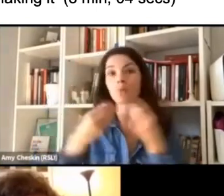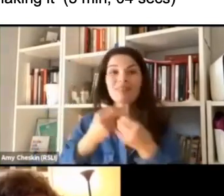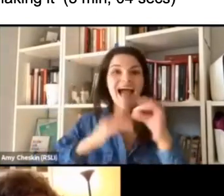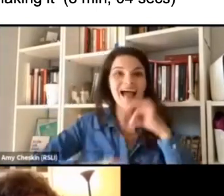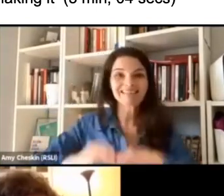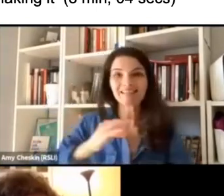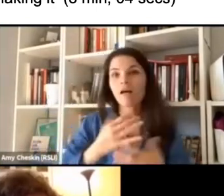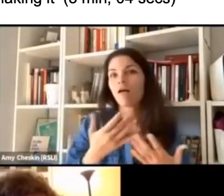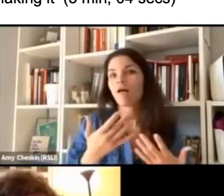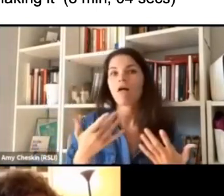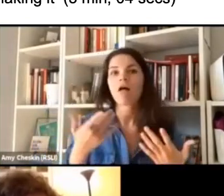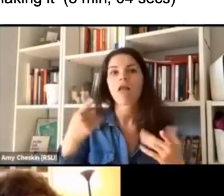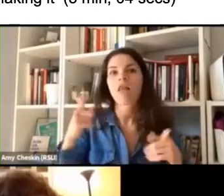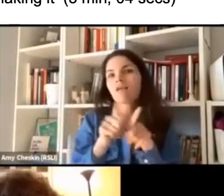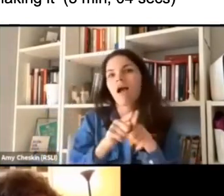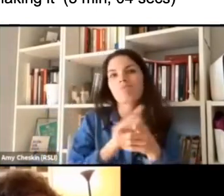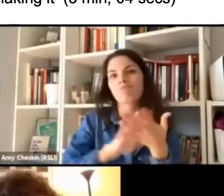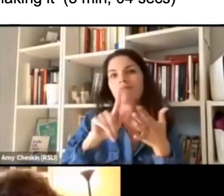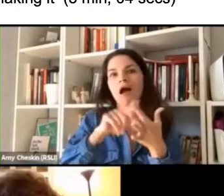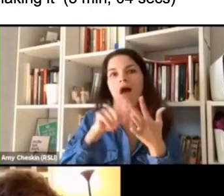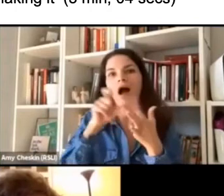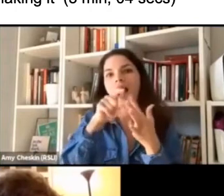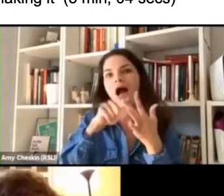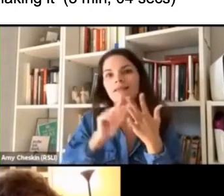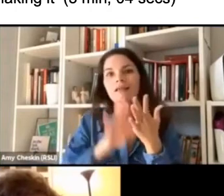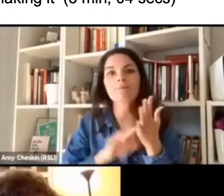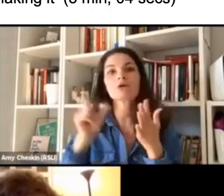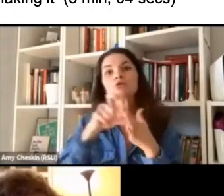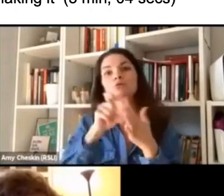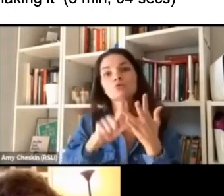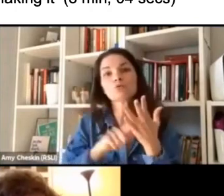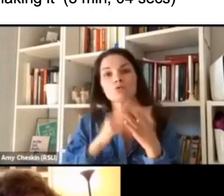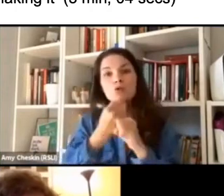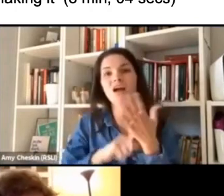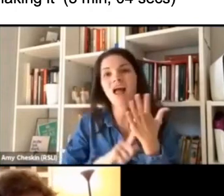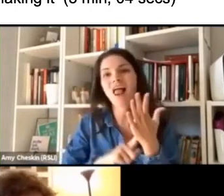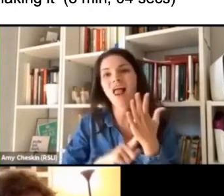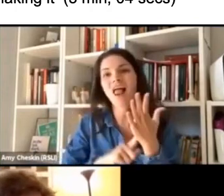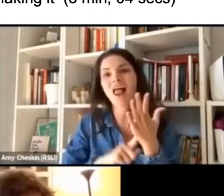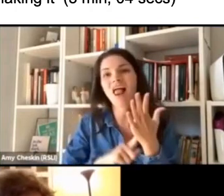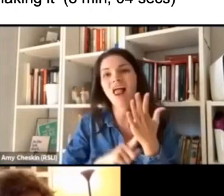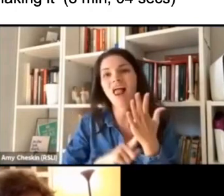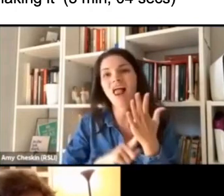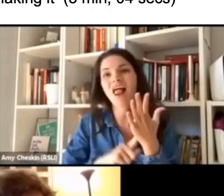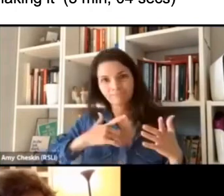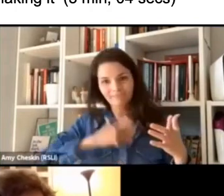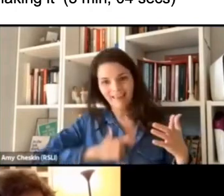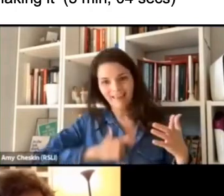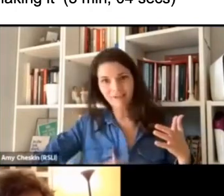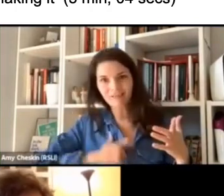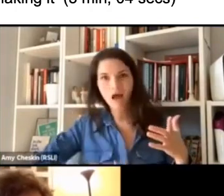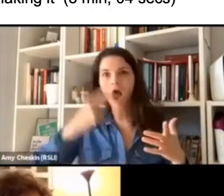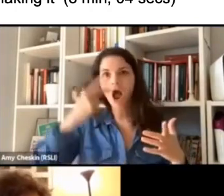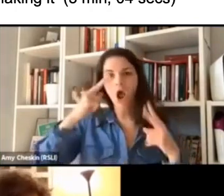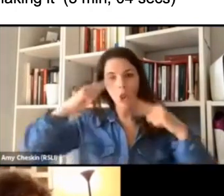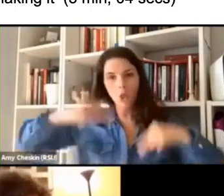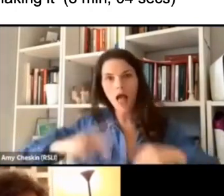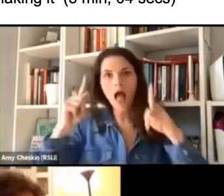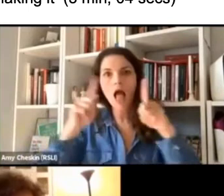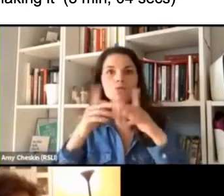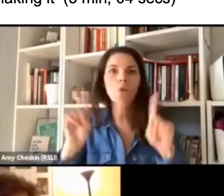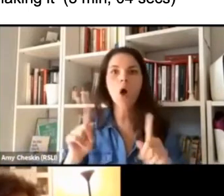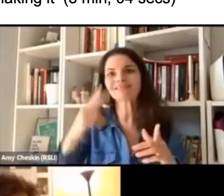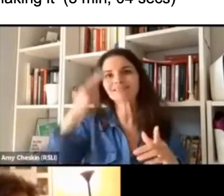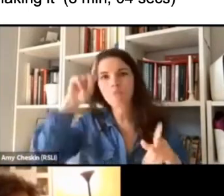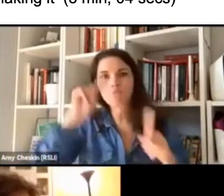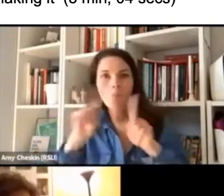name's Irene McDougall and I'm playing so-and-so, and this is what my character looks like, blah, blah, blah. And they would put in the audio description there, and that was